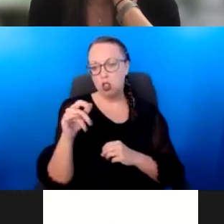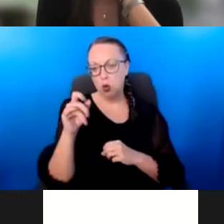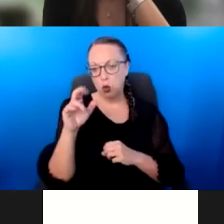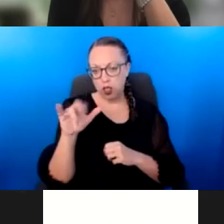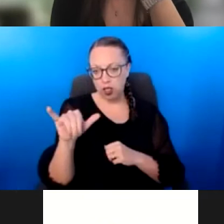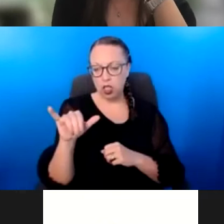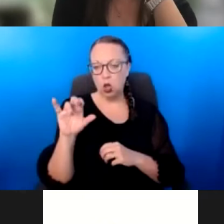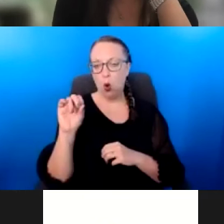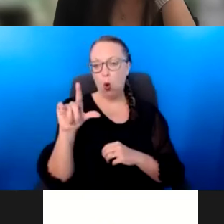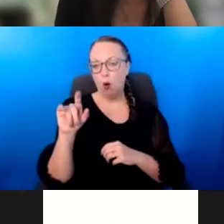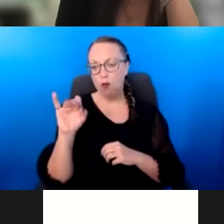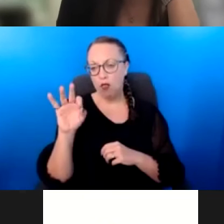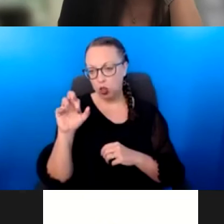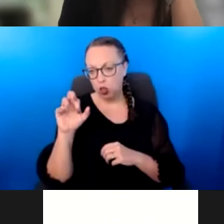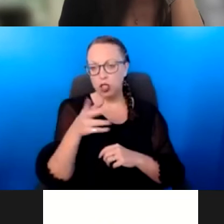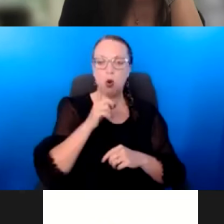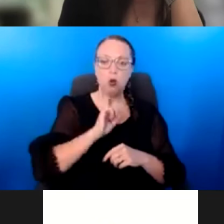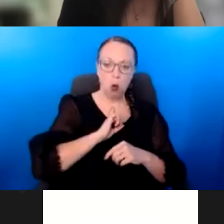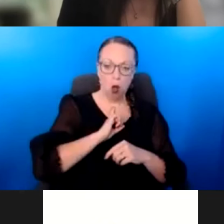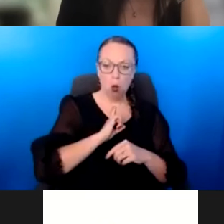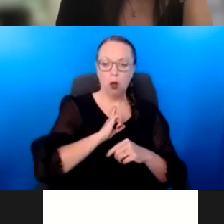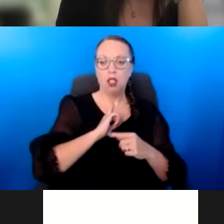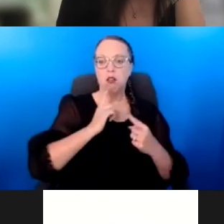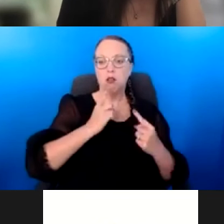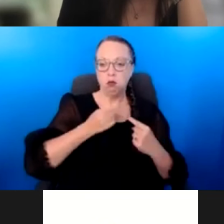deficits associated with long-term COVID?